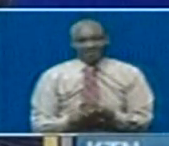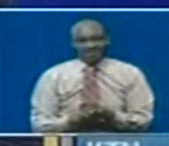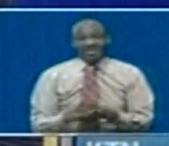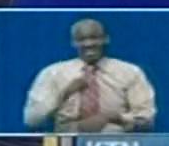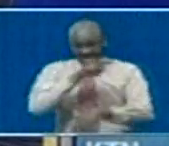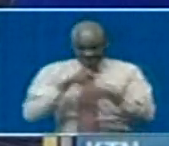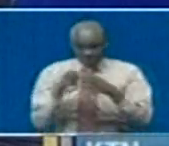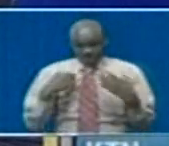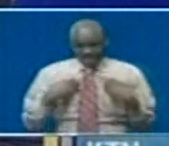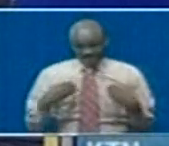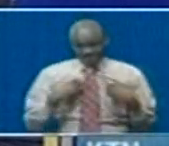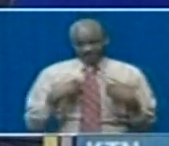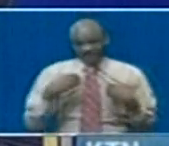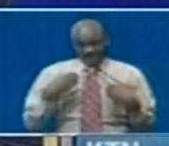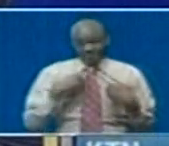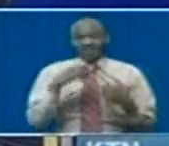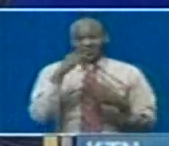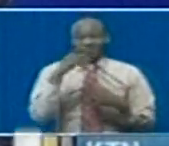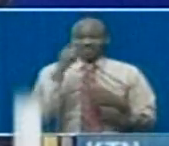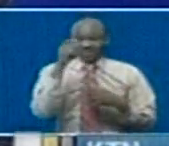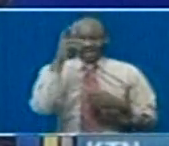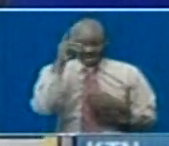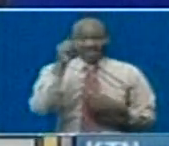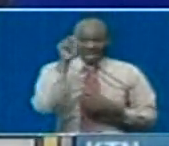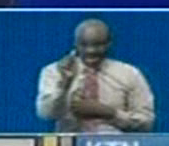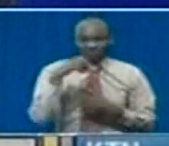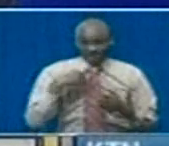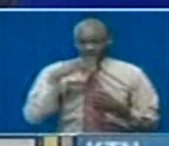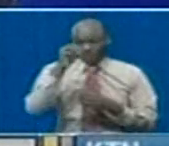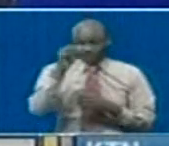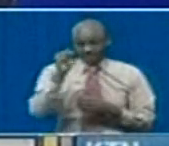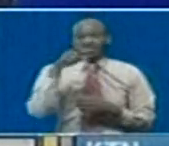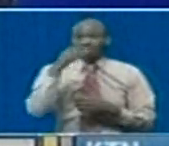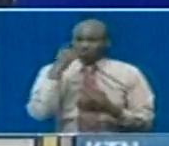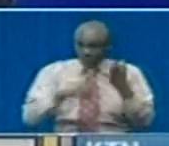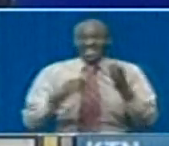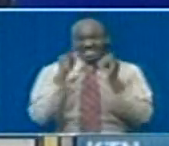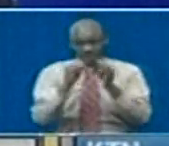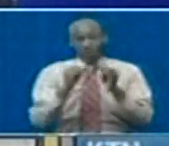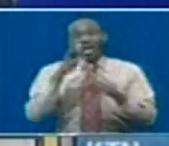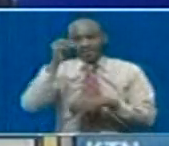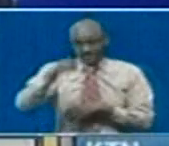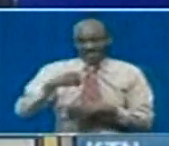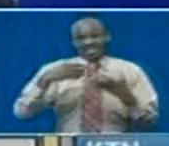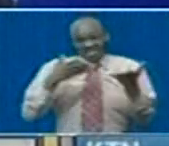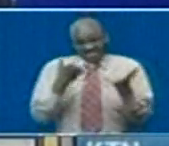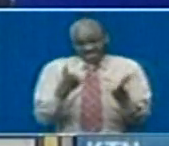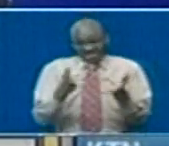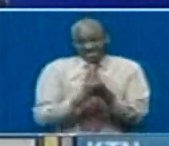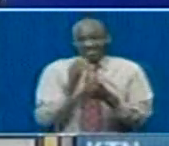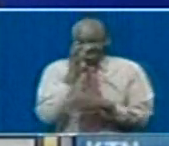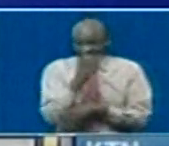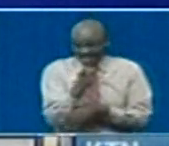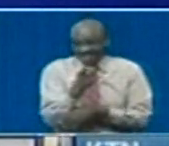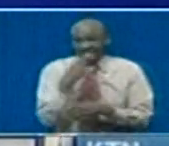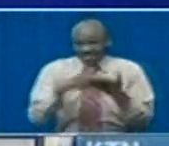The National Alliance's candidate in the Gatundu South by-election, Moses Kuria, will be declared as the new Member of Parliament after the Independent Electoral and